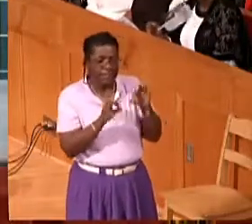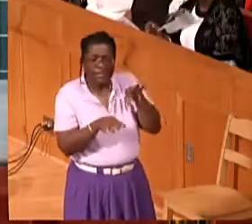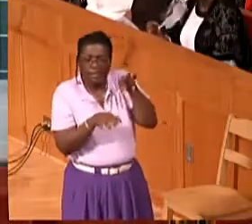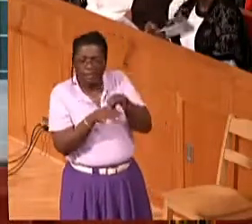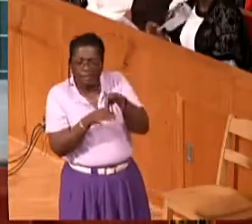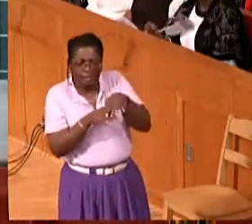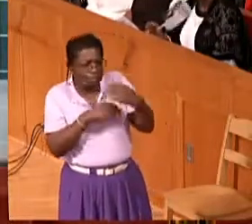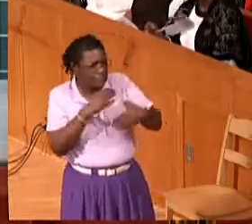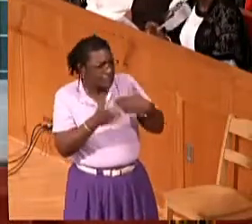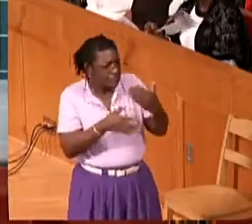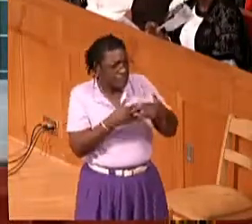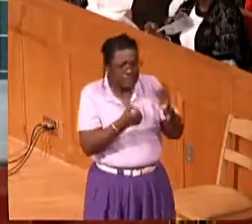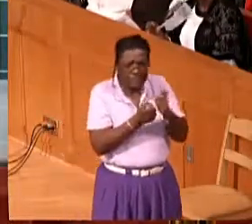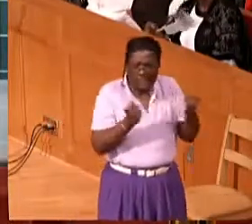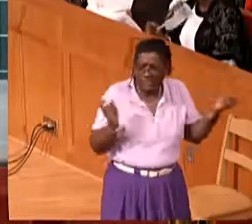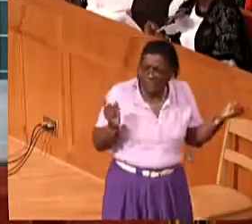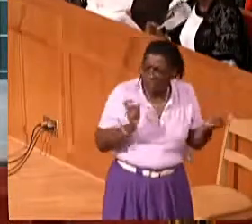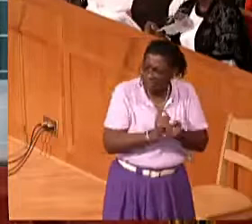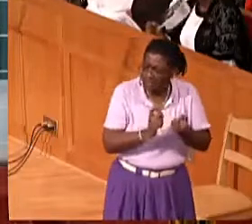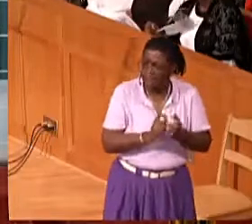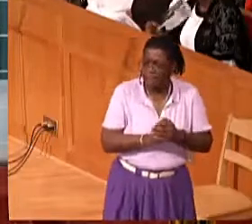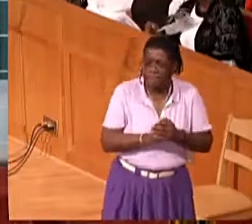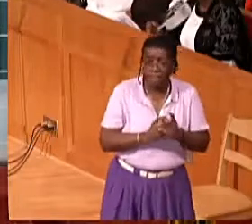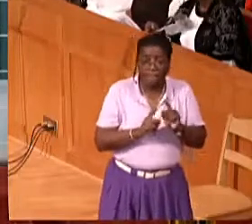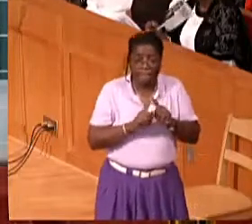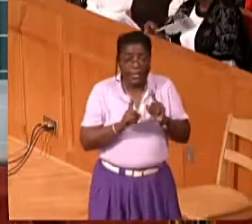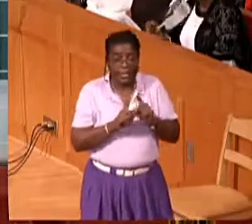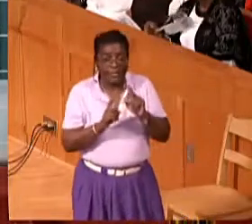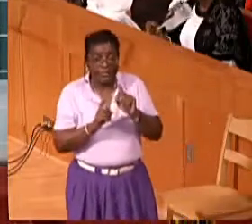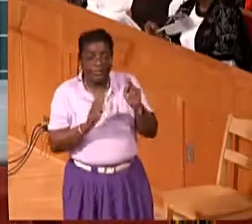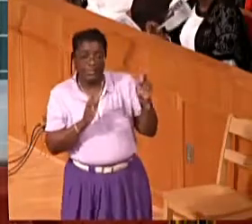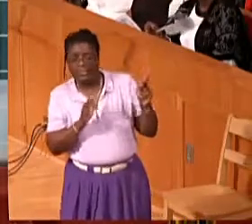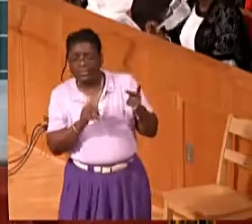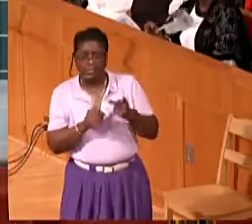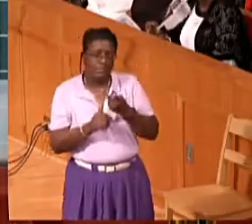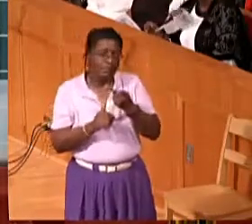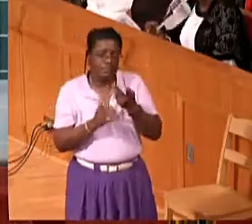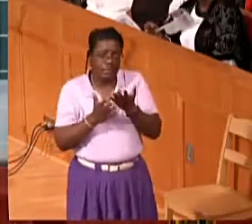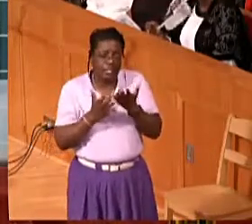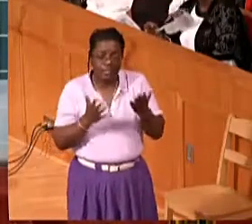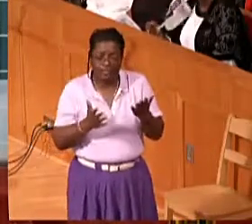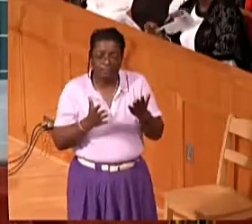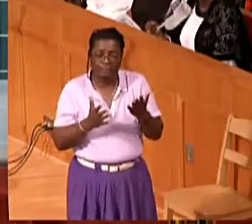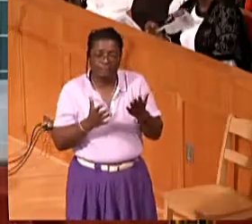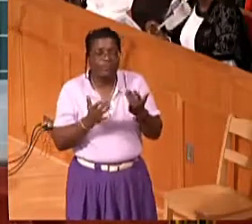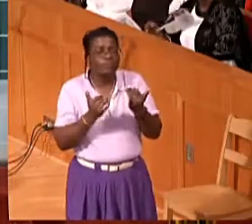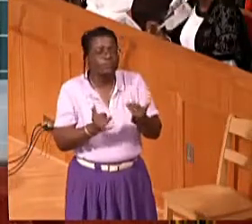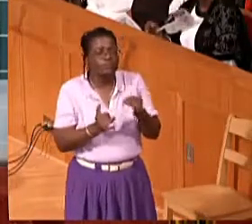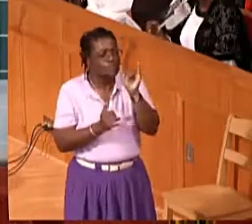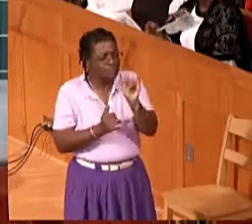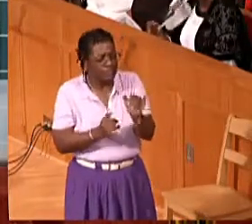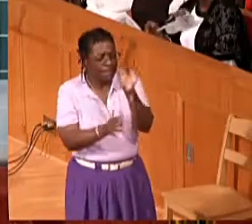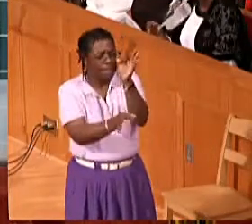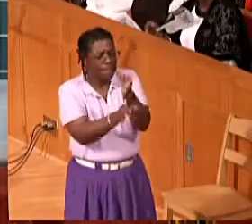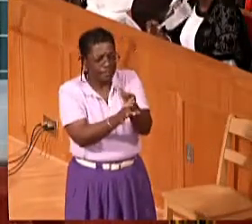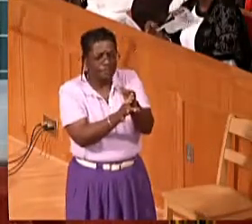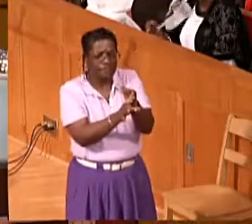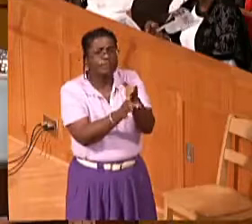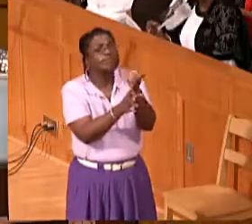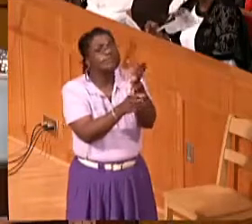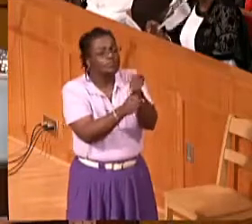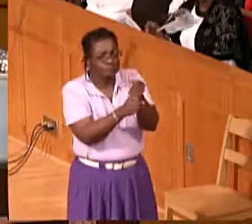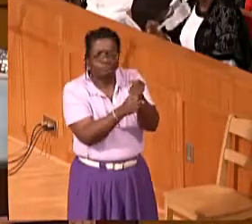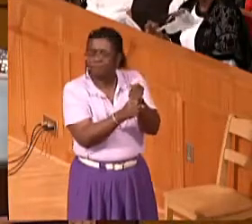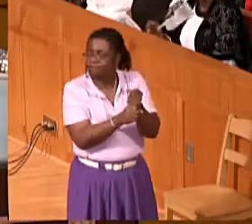here? So tell them to remain. But then the second thing he says is, I want you to remain faithful. And so the